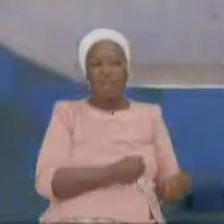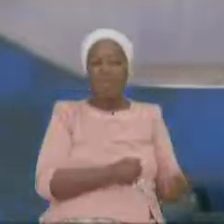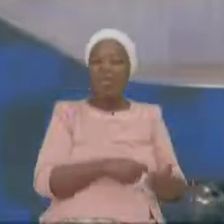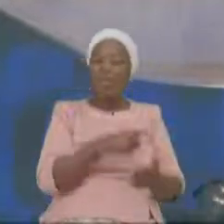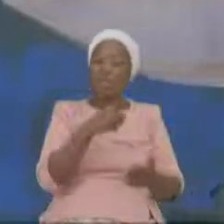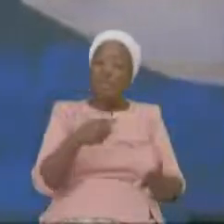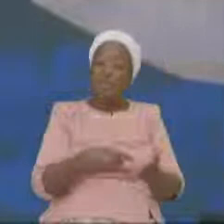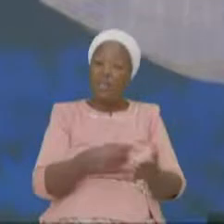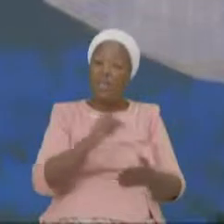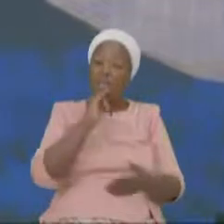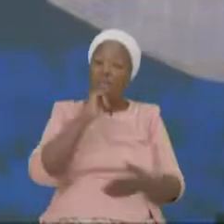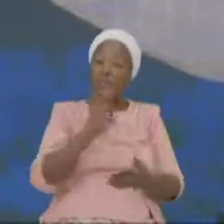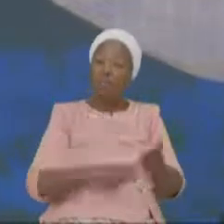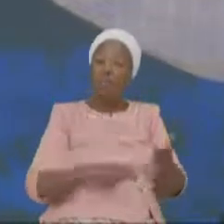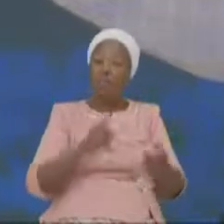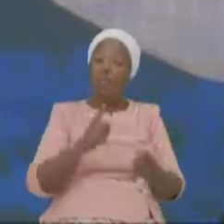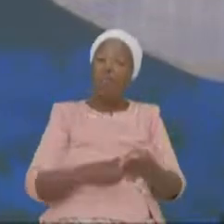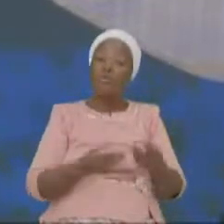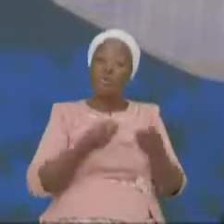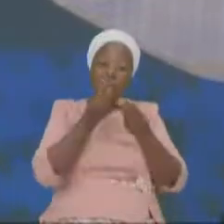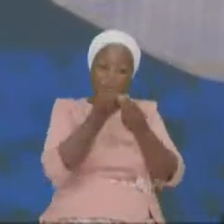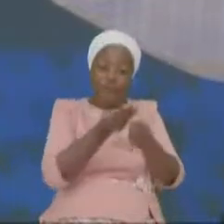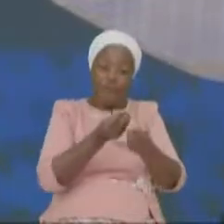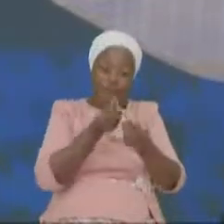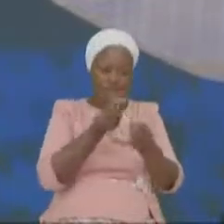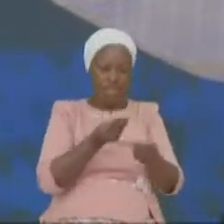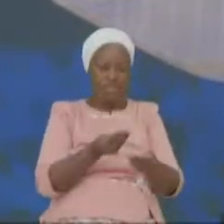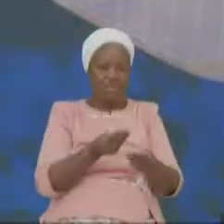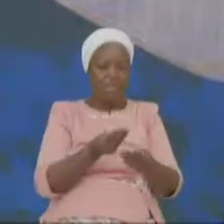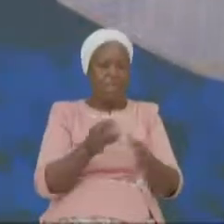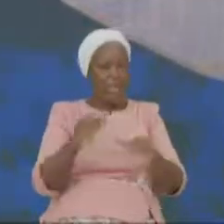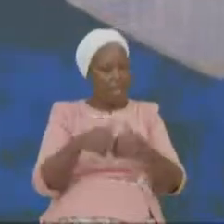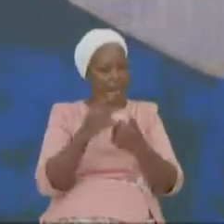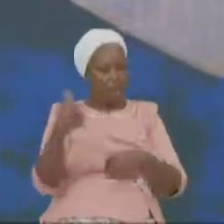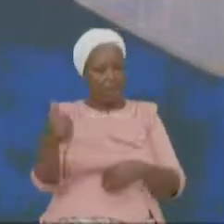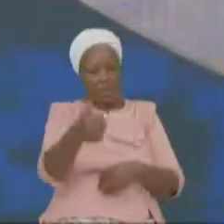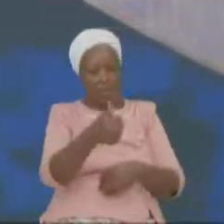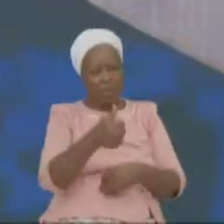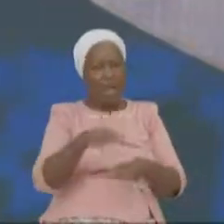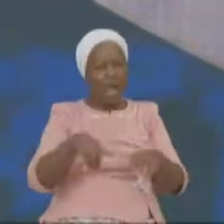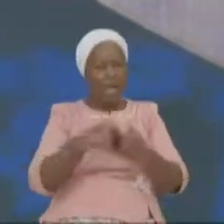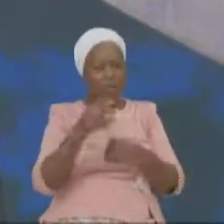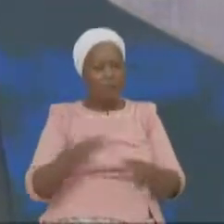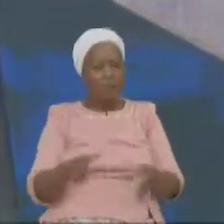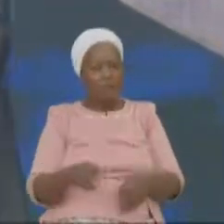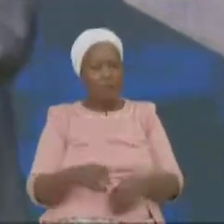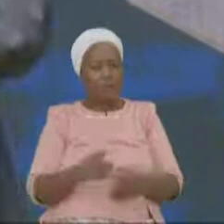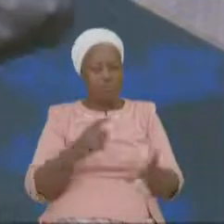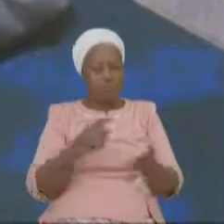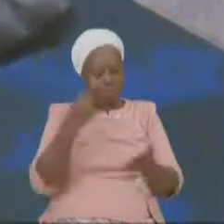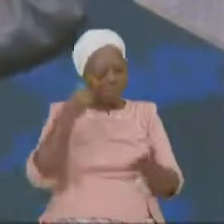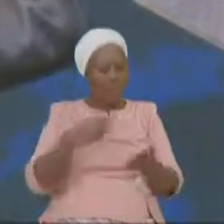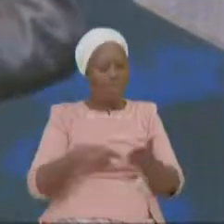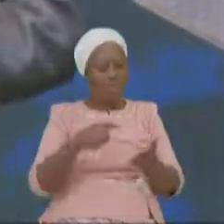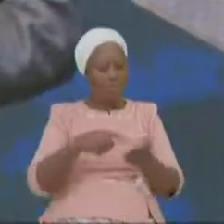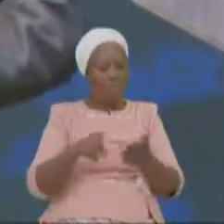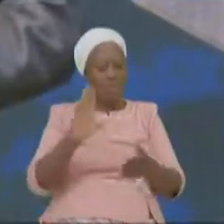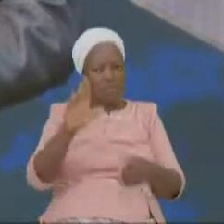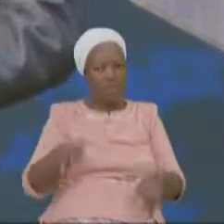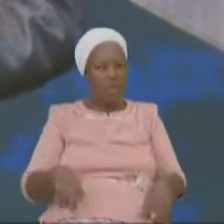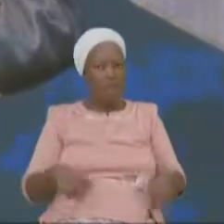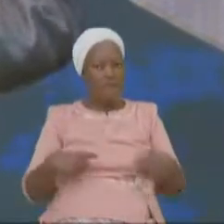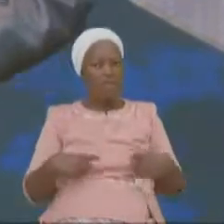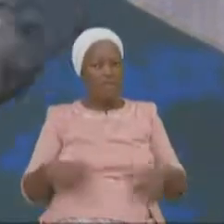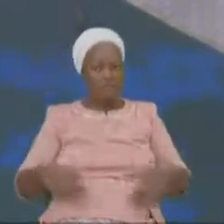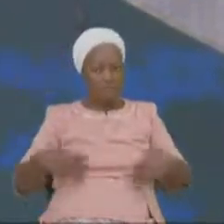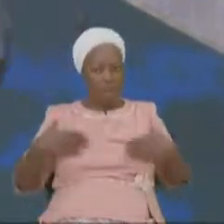to feed. Ask yourself, as you look at your life, when did you have